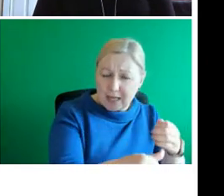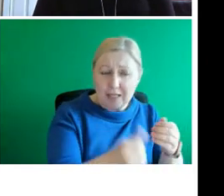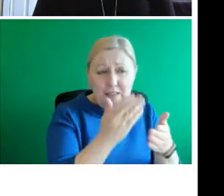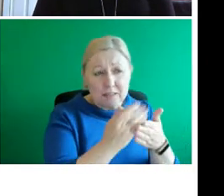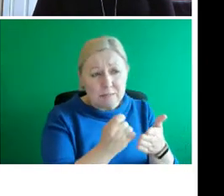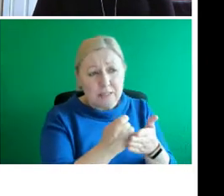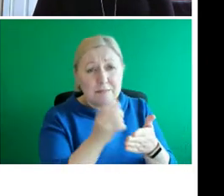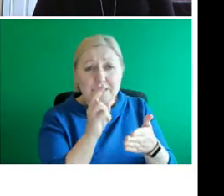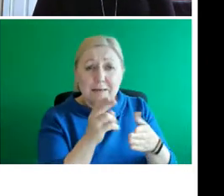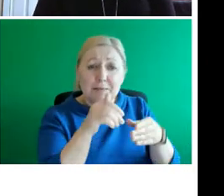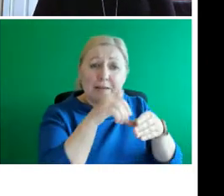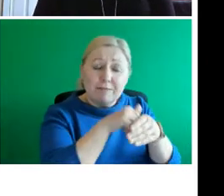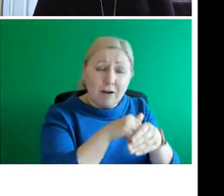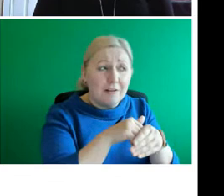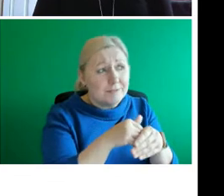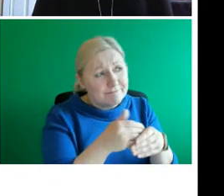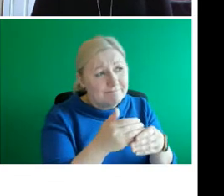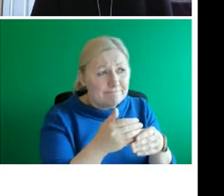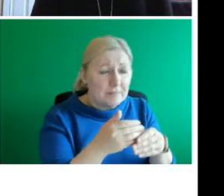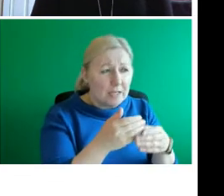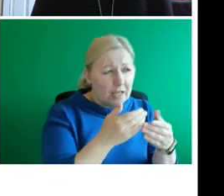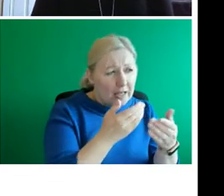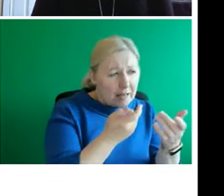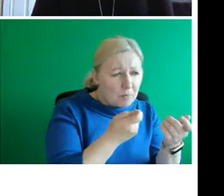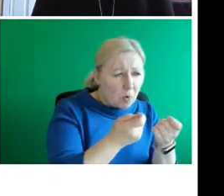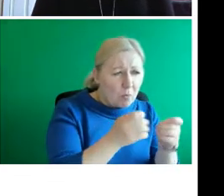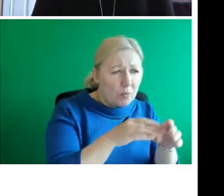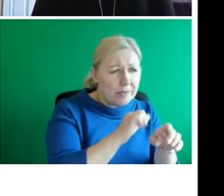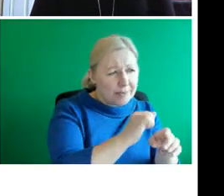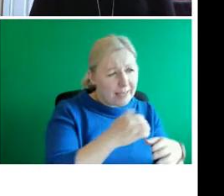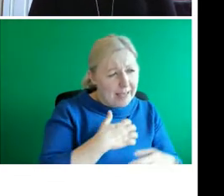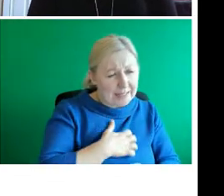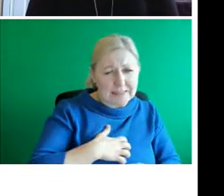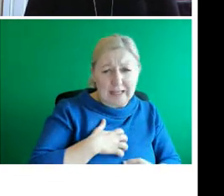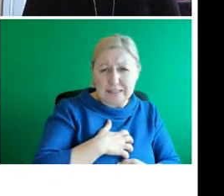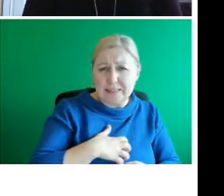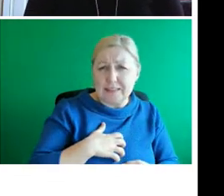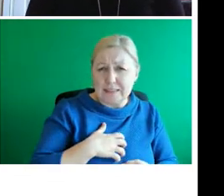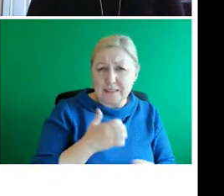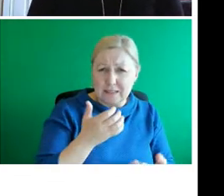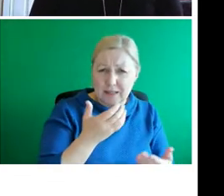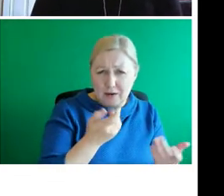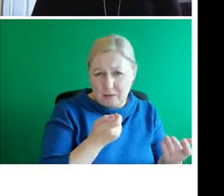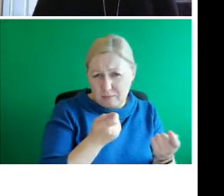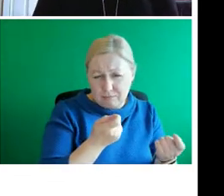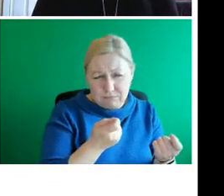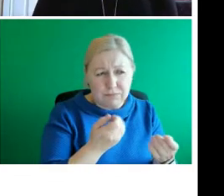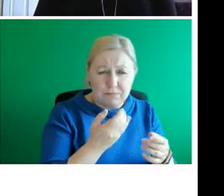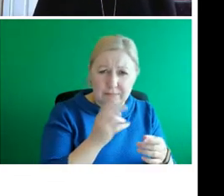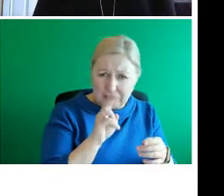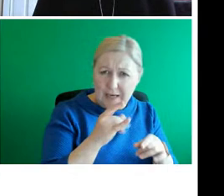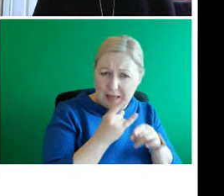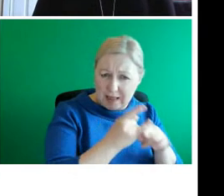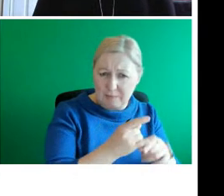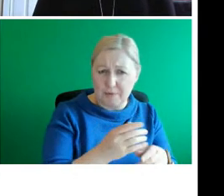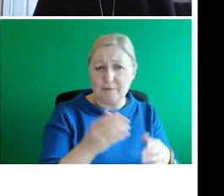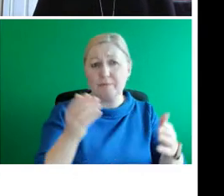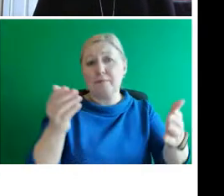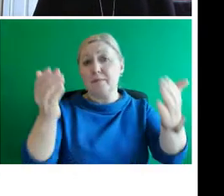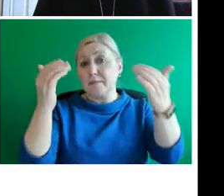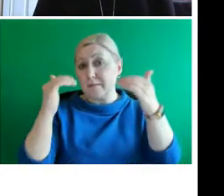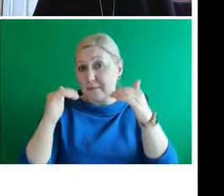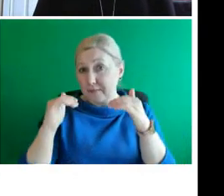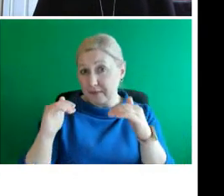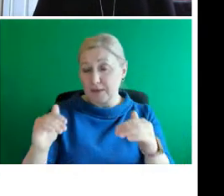well. Our social workers then, so if we move on to the next slide there, our social workers then would take a look